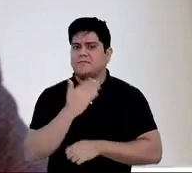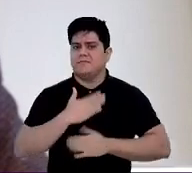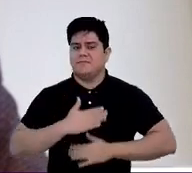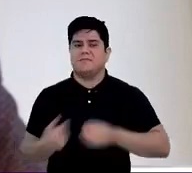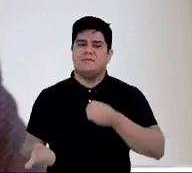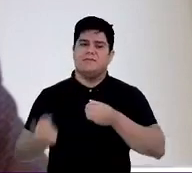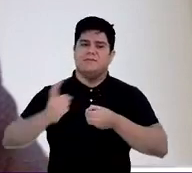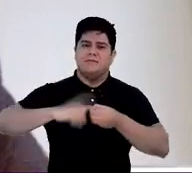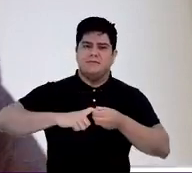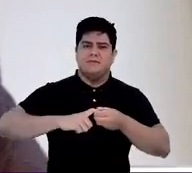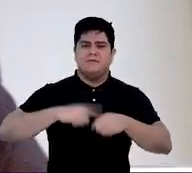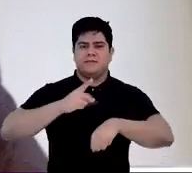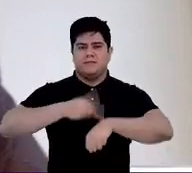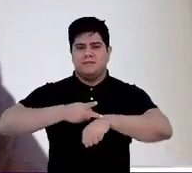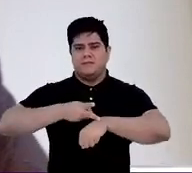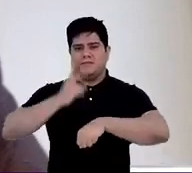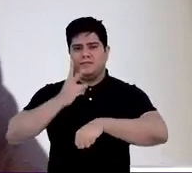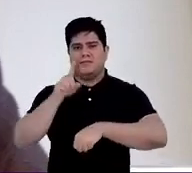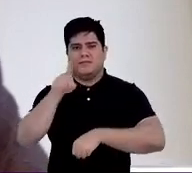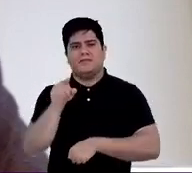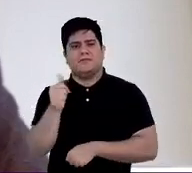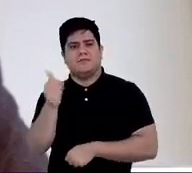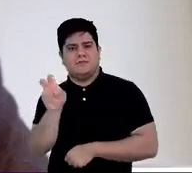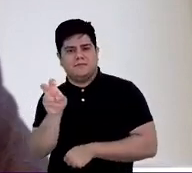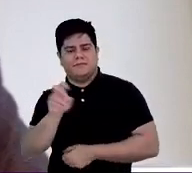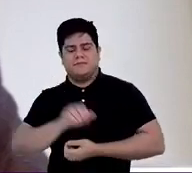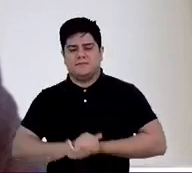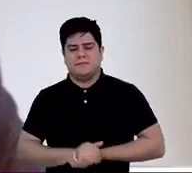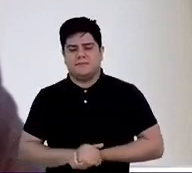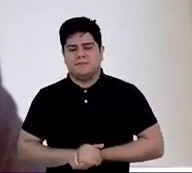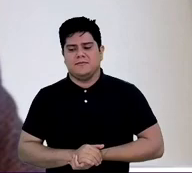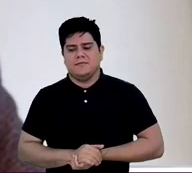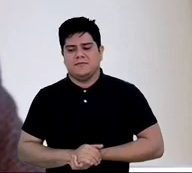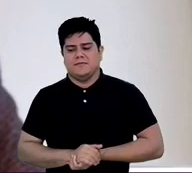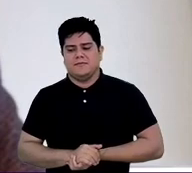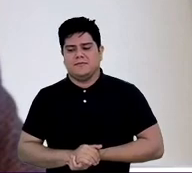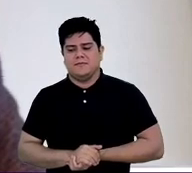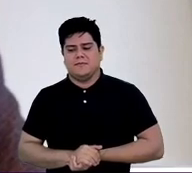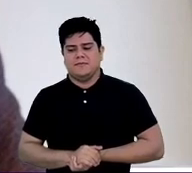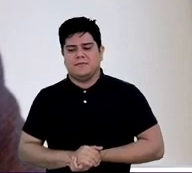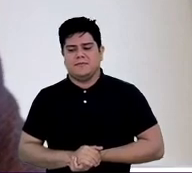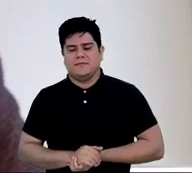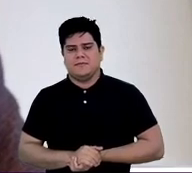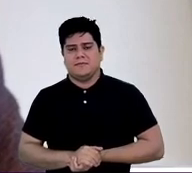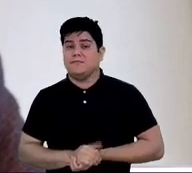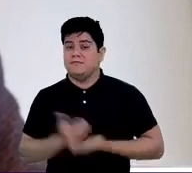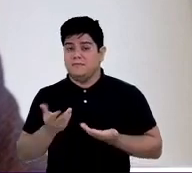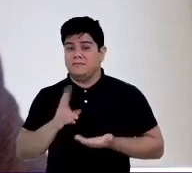Hopefully we can all together for best learning in.